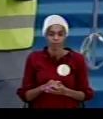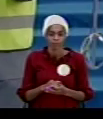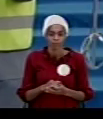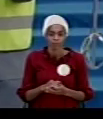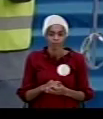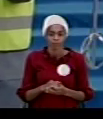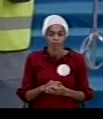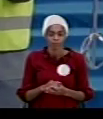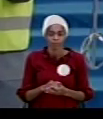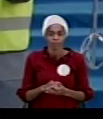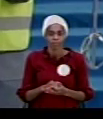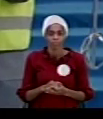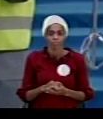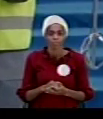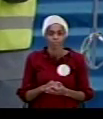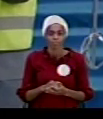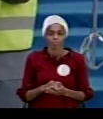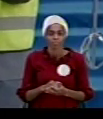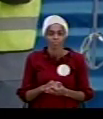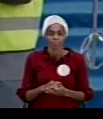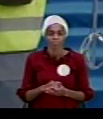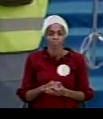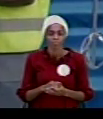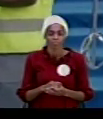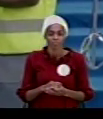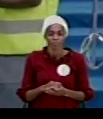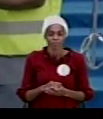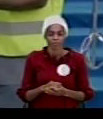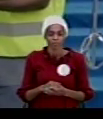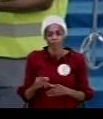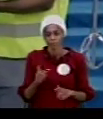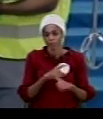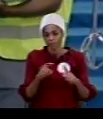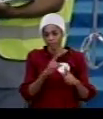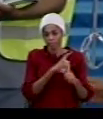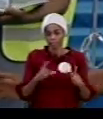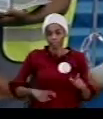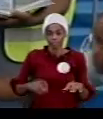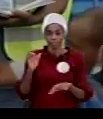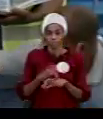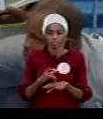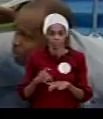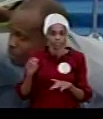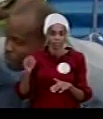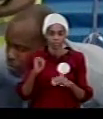antigen. But the Lord touched him, he has a testimony.